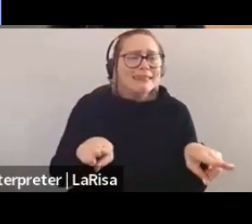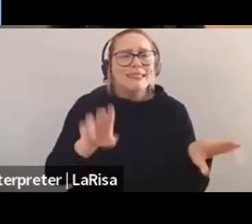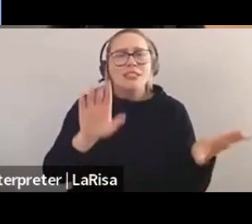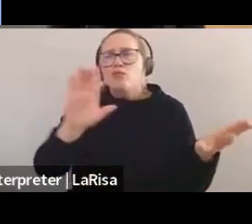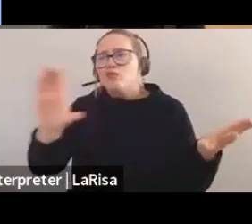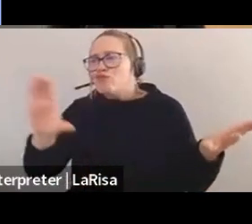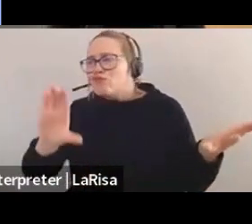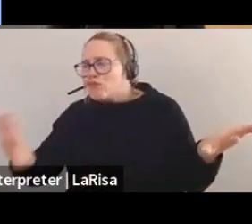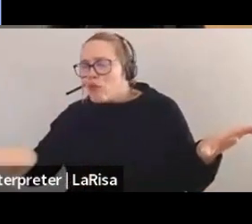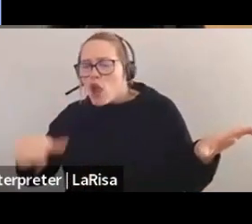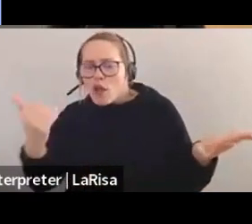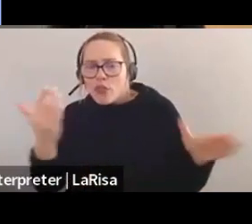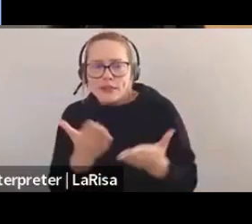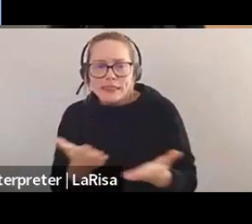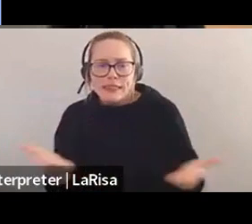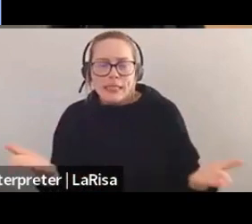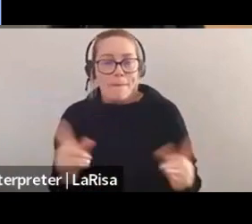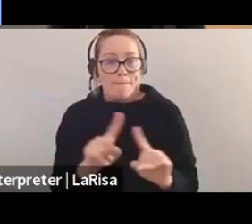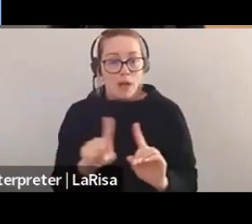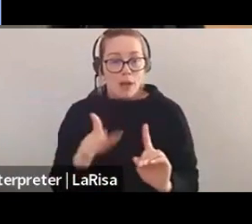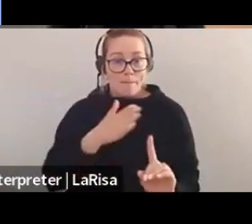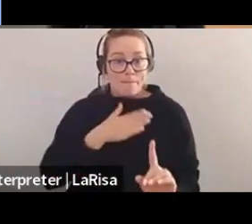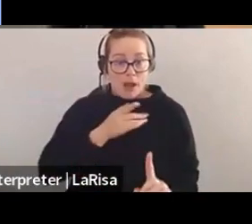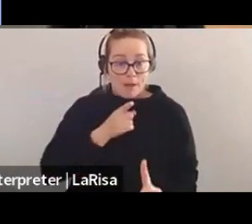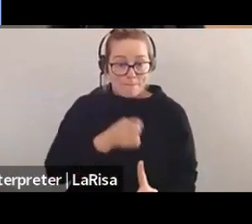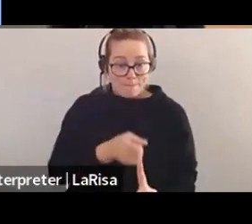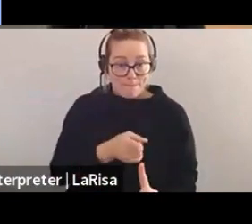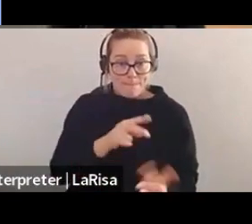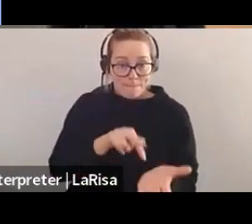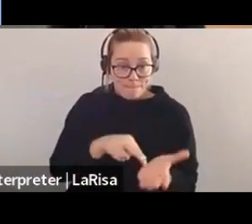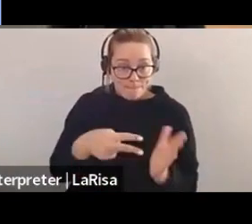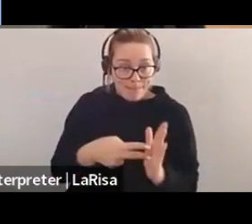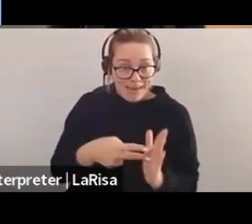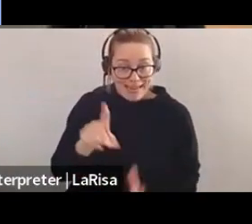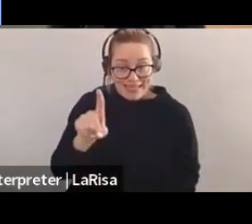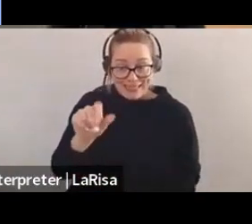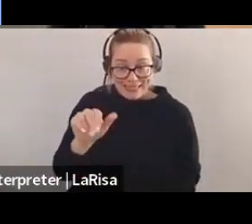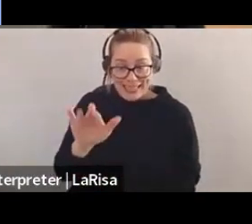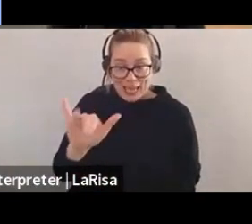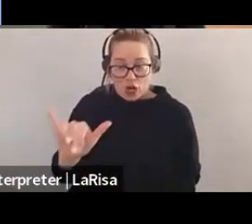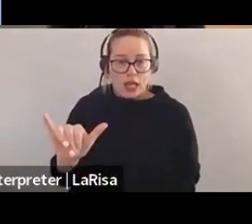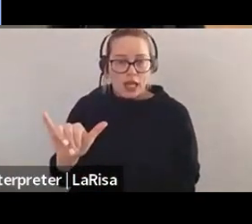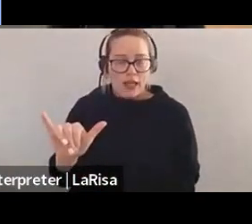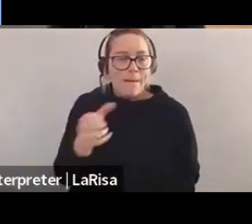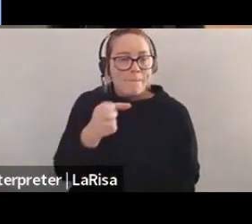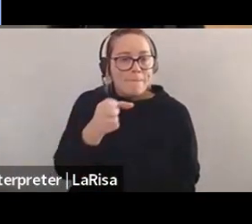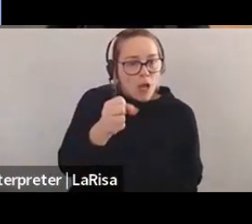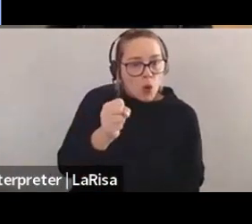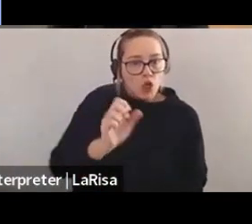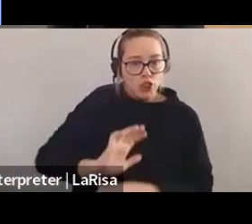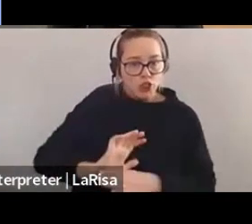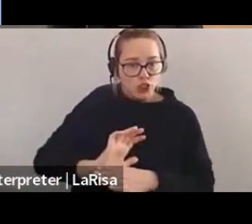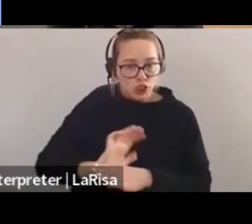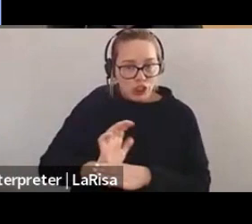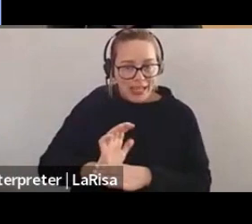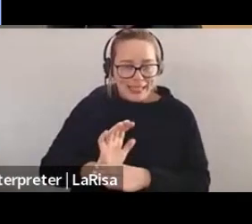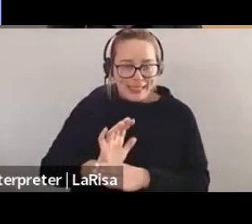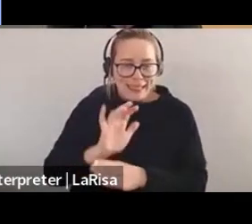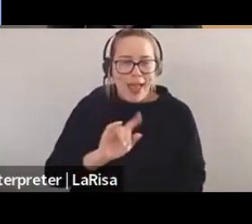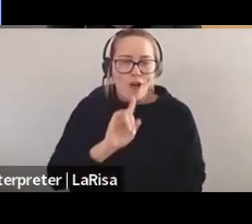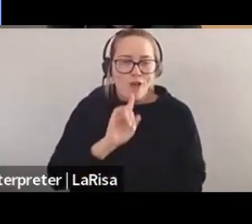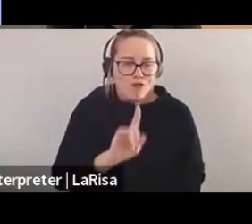in the dairy section, you'll find eggs and all the other stuff. But I'm talking about dairy, milk,